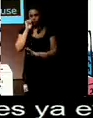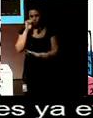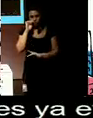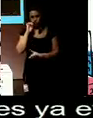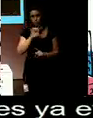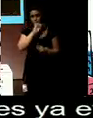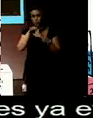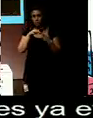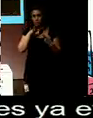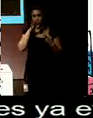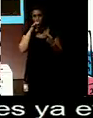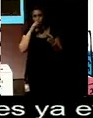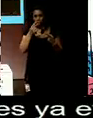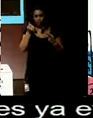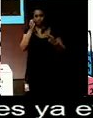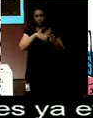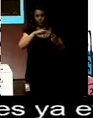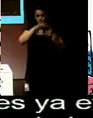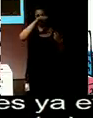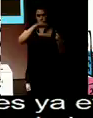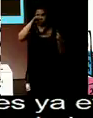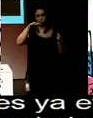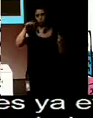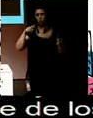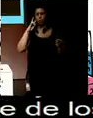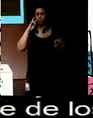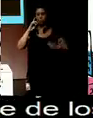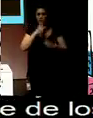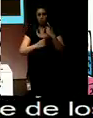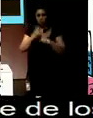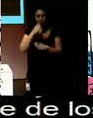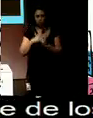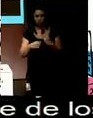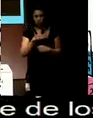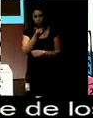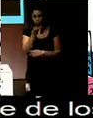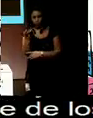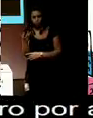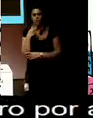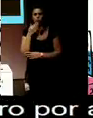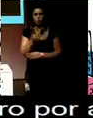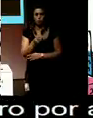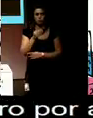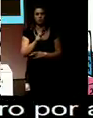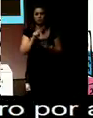the tourist resources is to improve the market